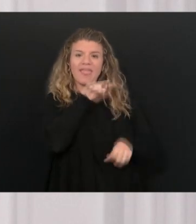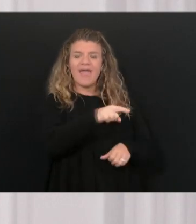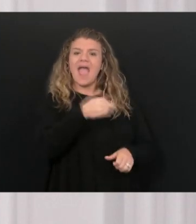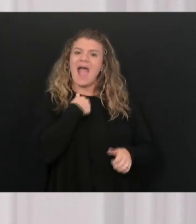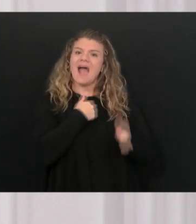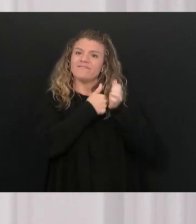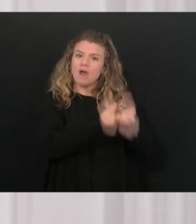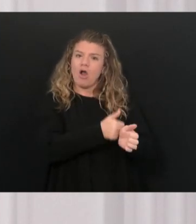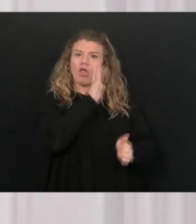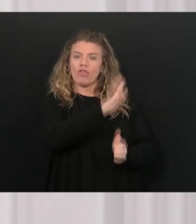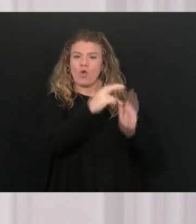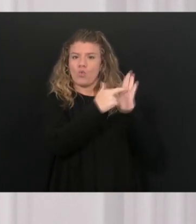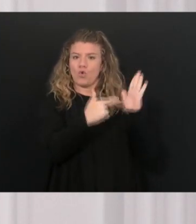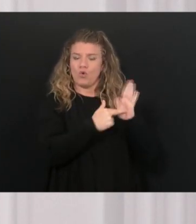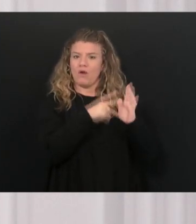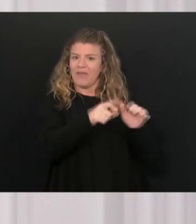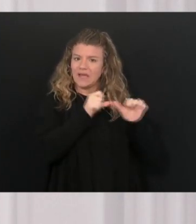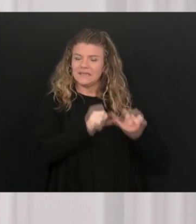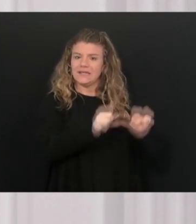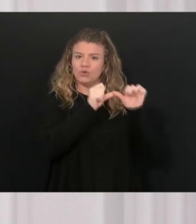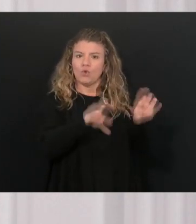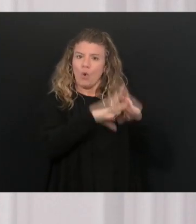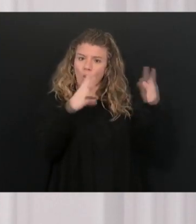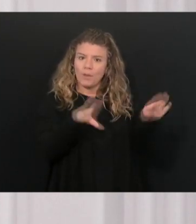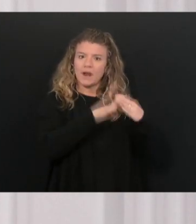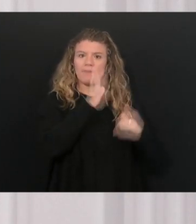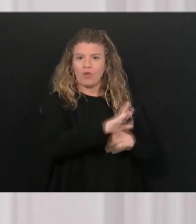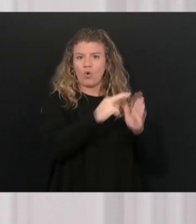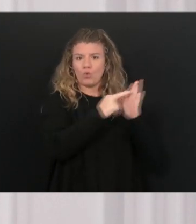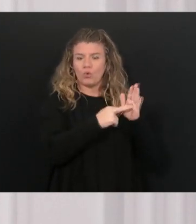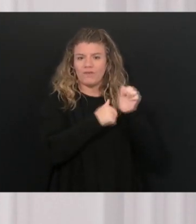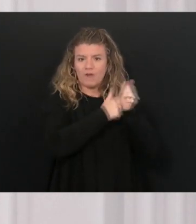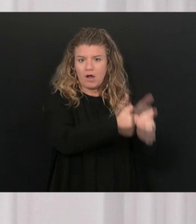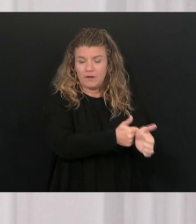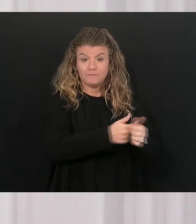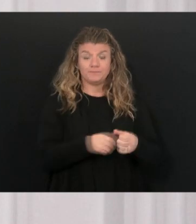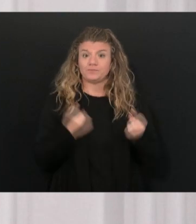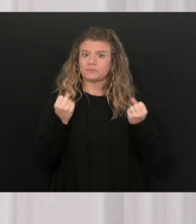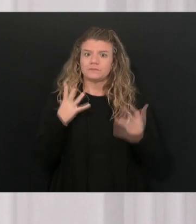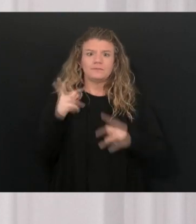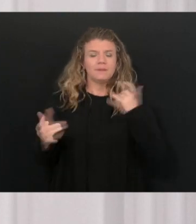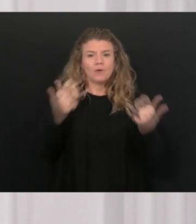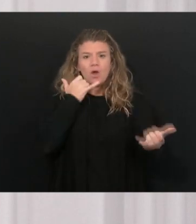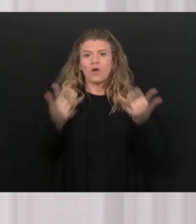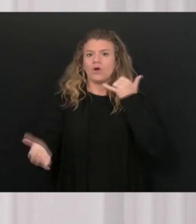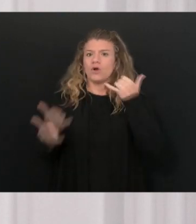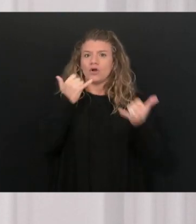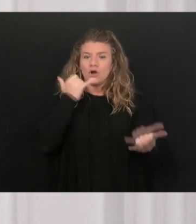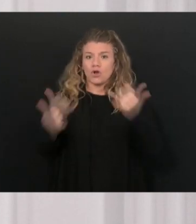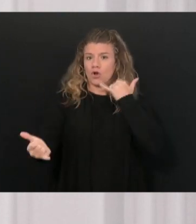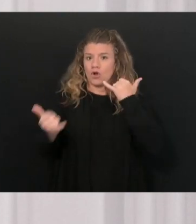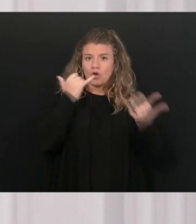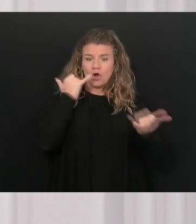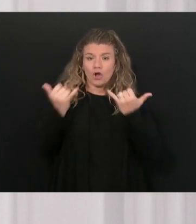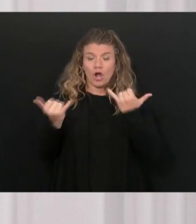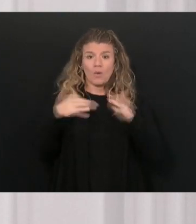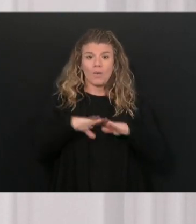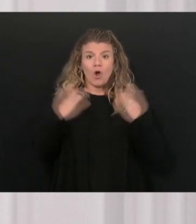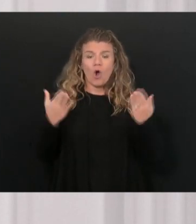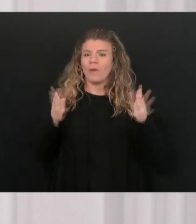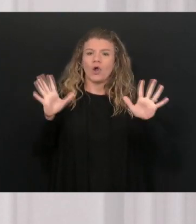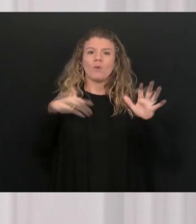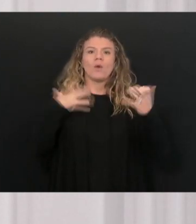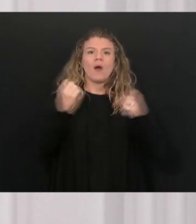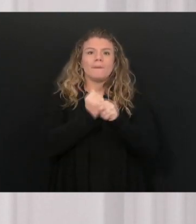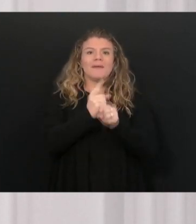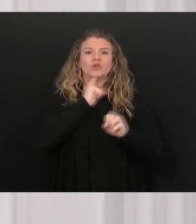follow, and we will ask they continue to do so. But we were getting enough calls from these various businesses as we began to open. We wanted to make sure we were